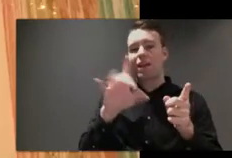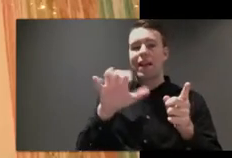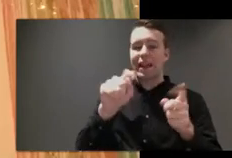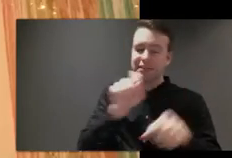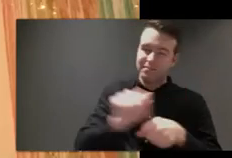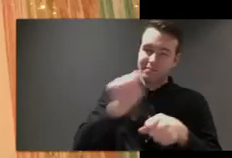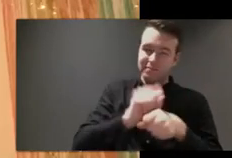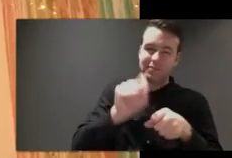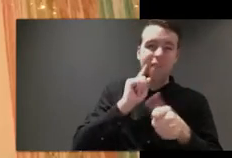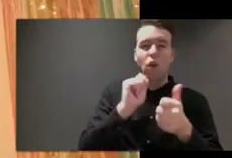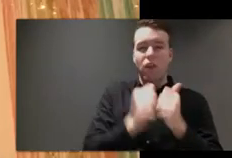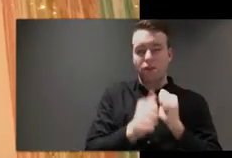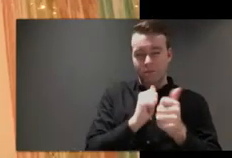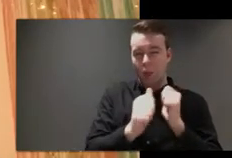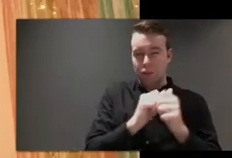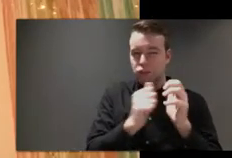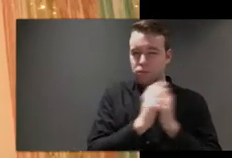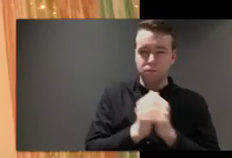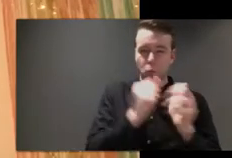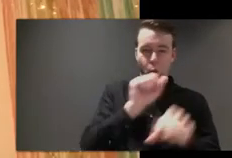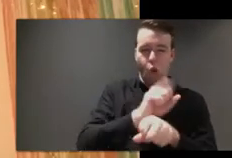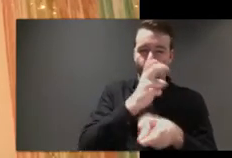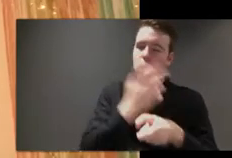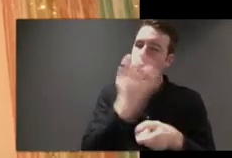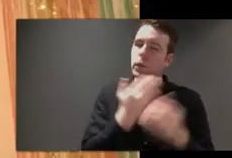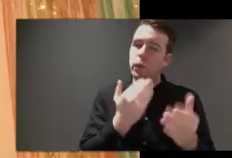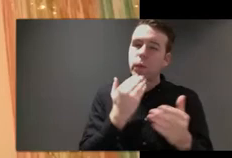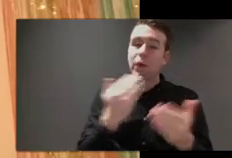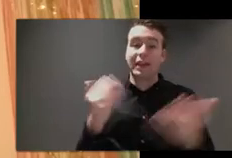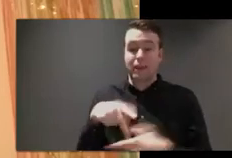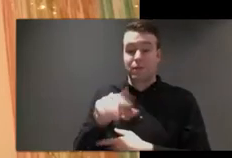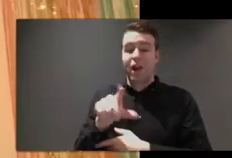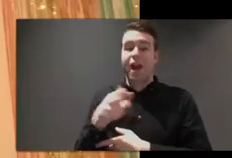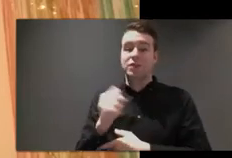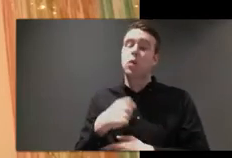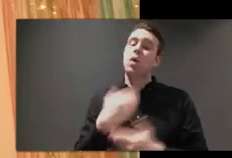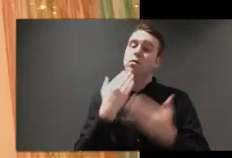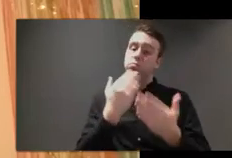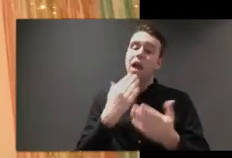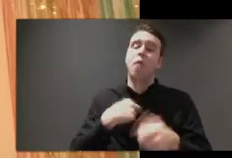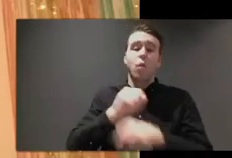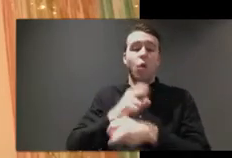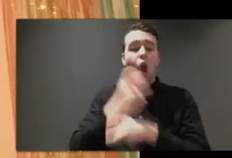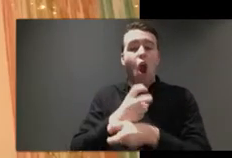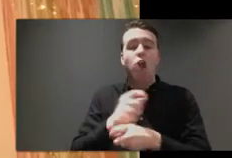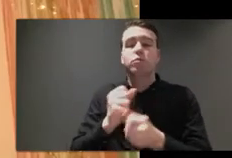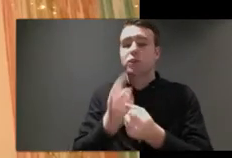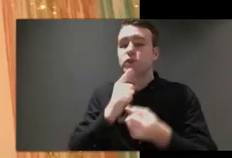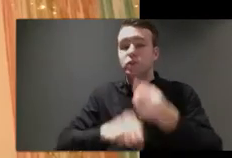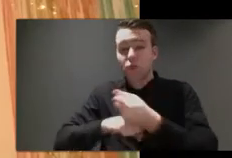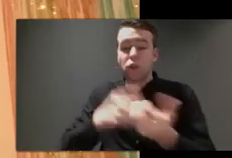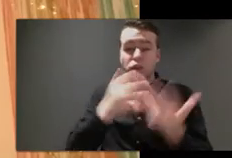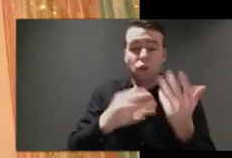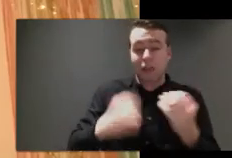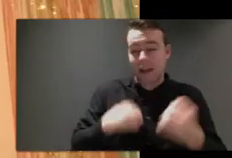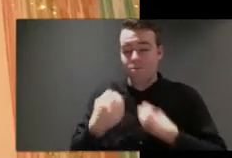the competitions together. Link Crew leadership students at Pleasant Grove High School are working hard to support students' social and emotional